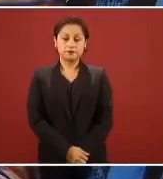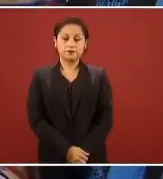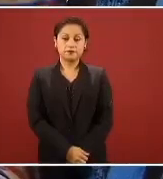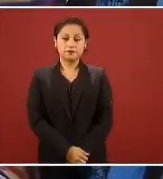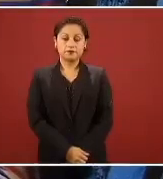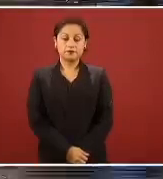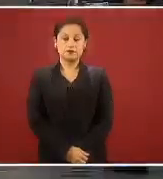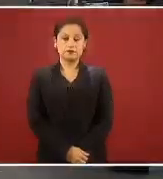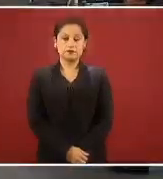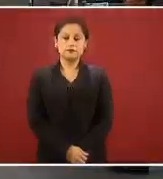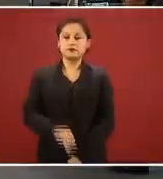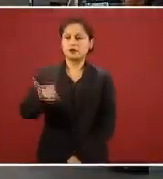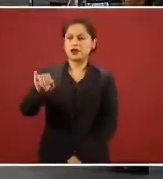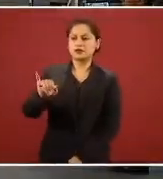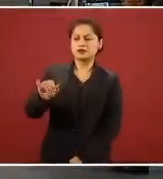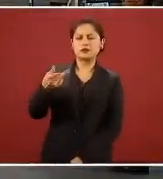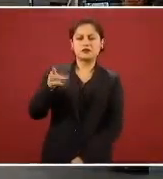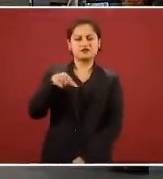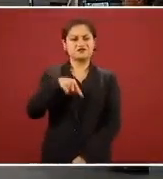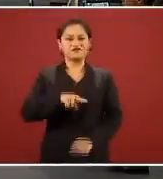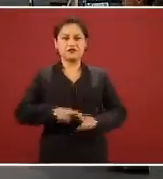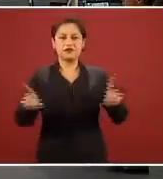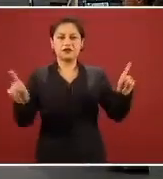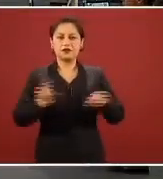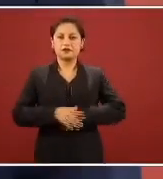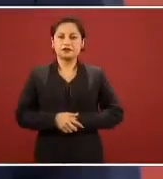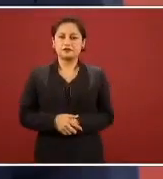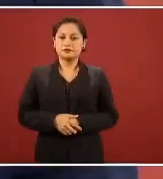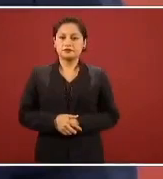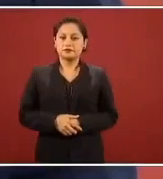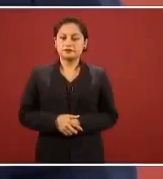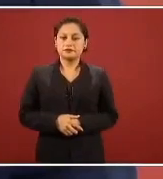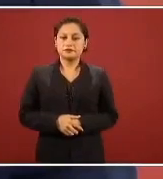experience. Sí, pero este no fue el caso. But this was not the case.